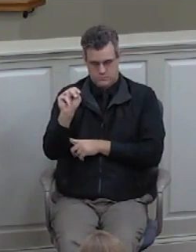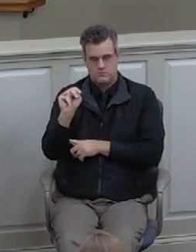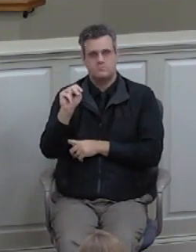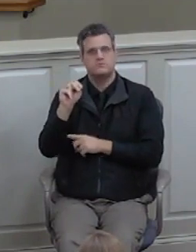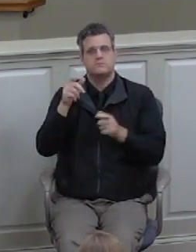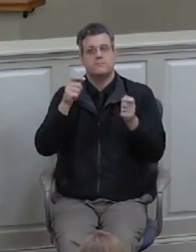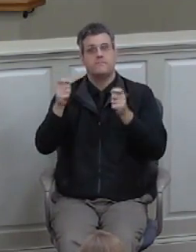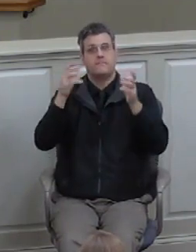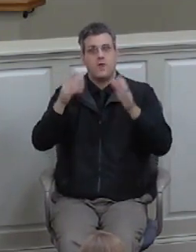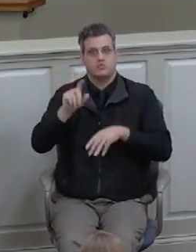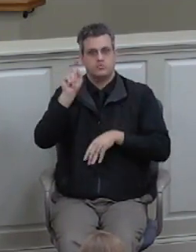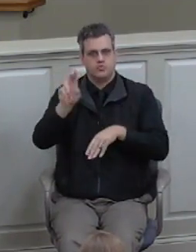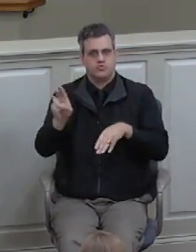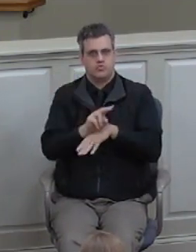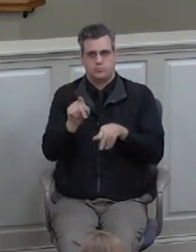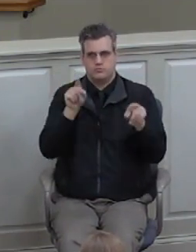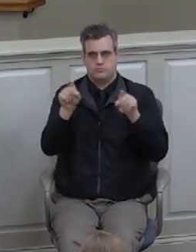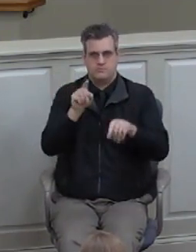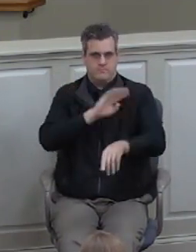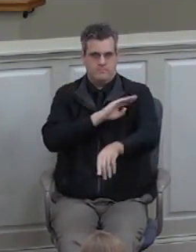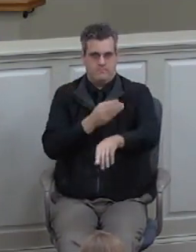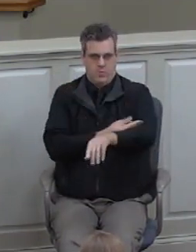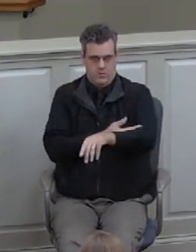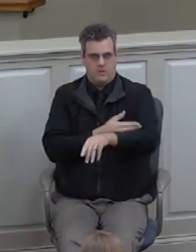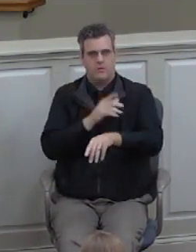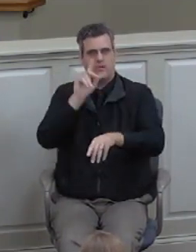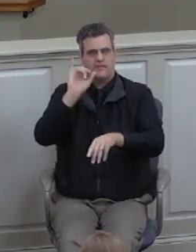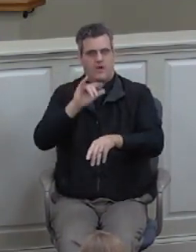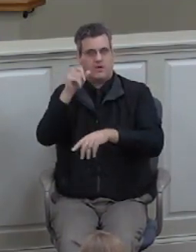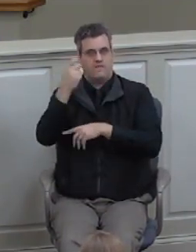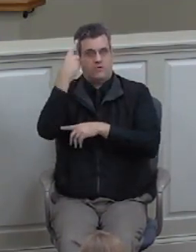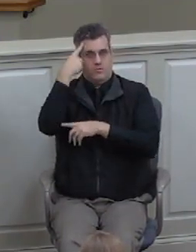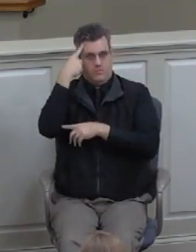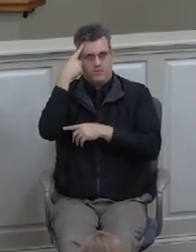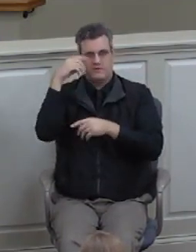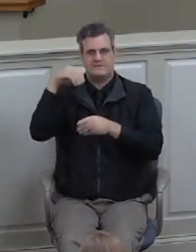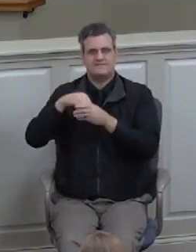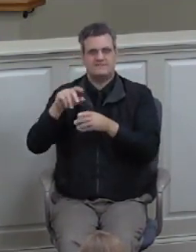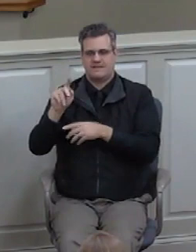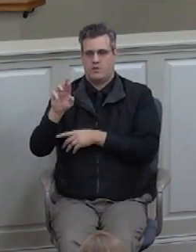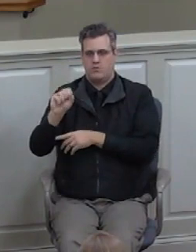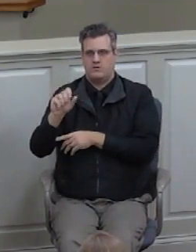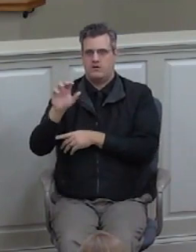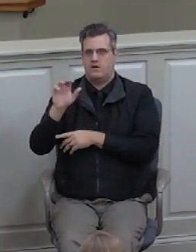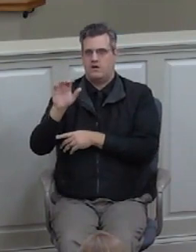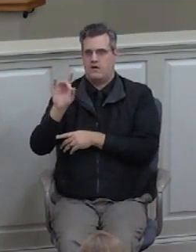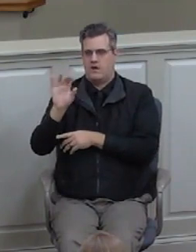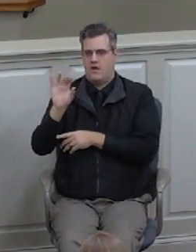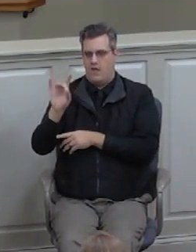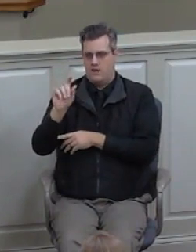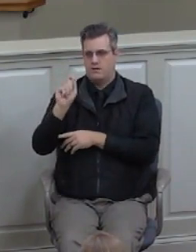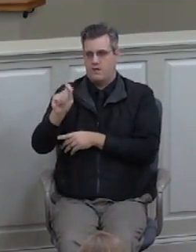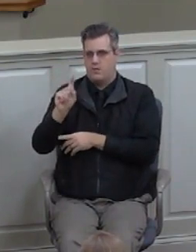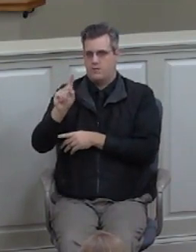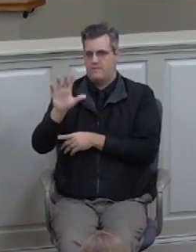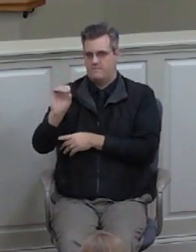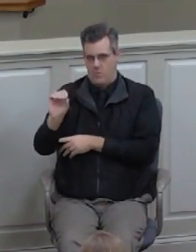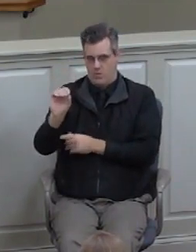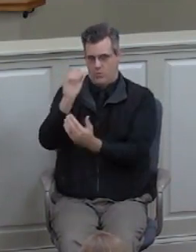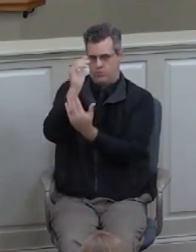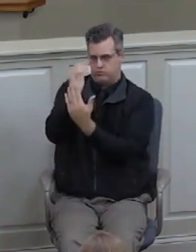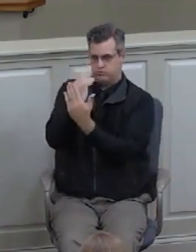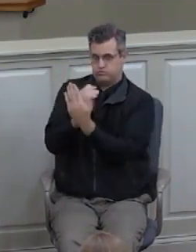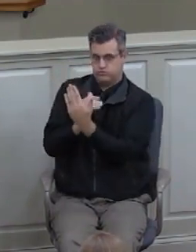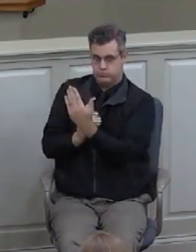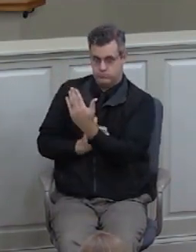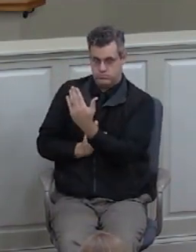city manager under the city manager form of government as outlined in KRS 89A.150. And